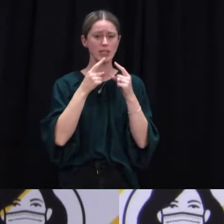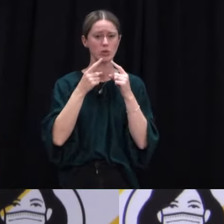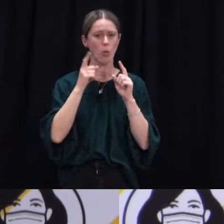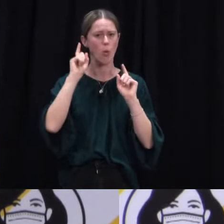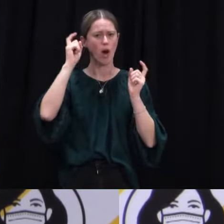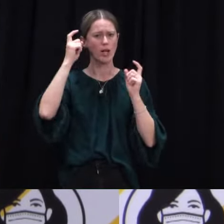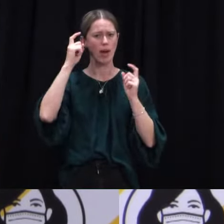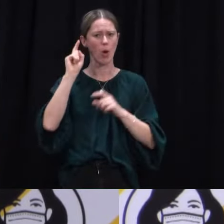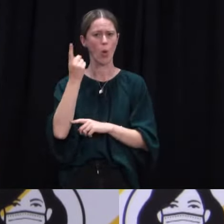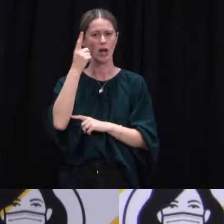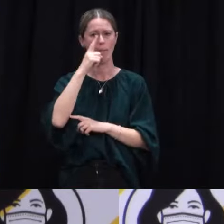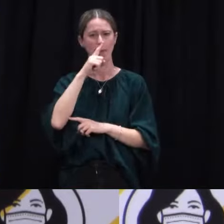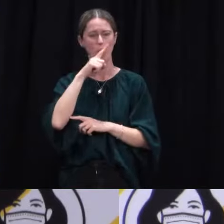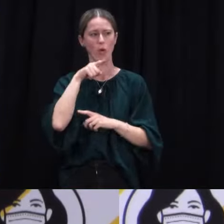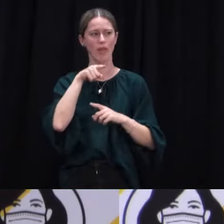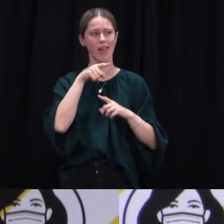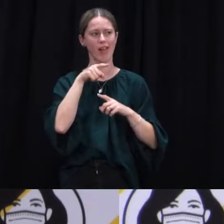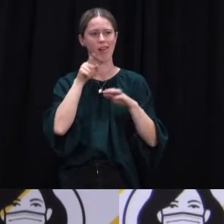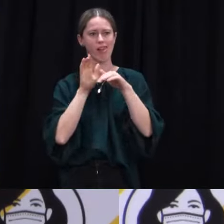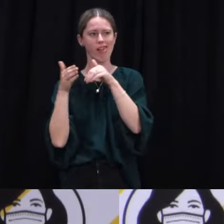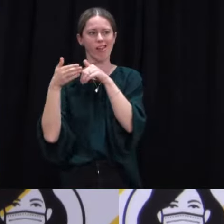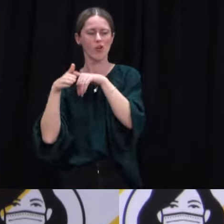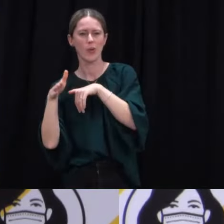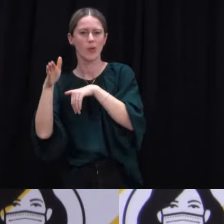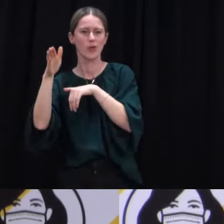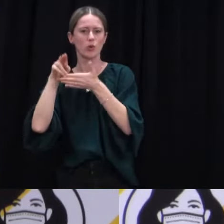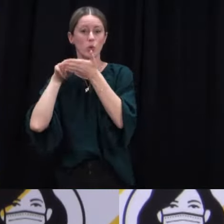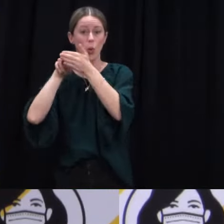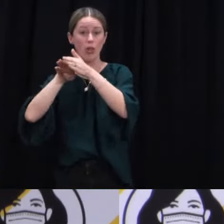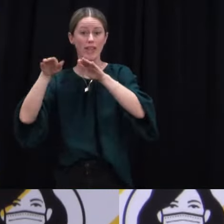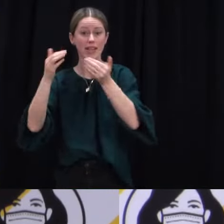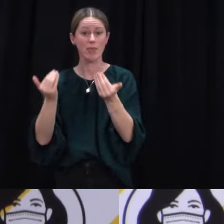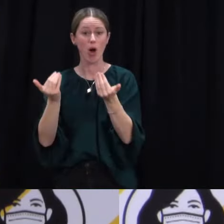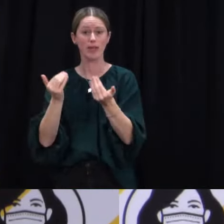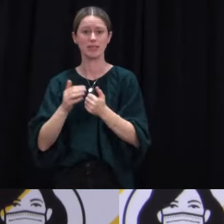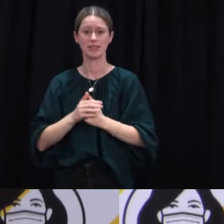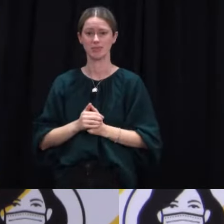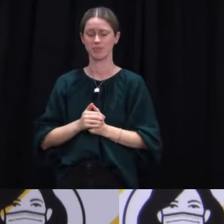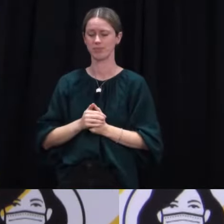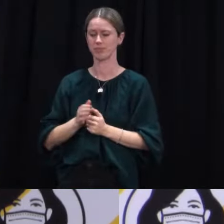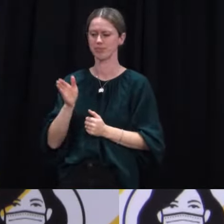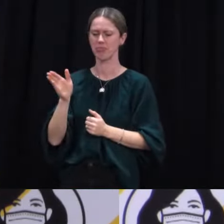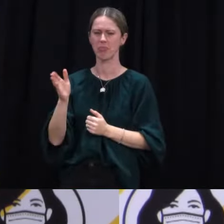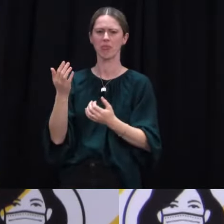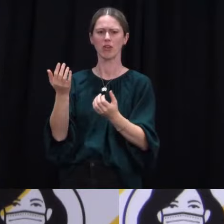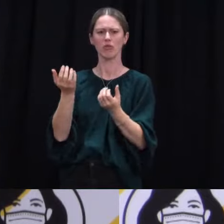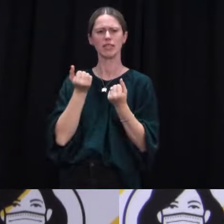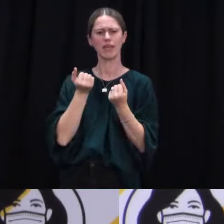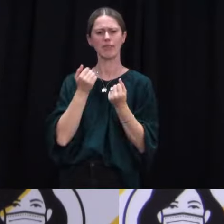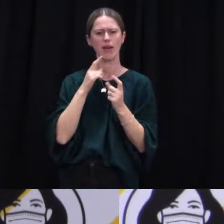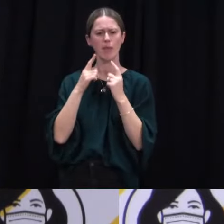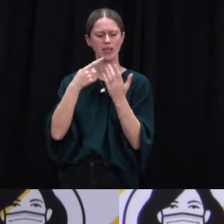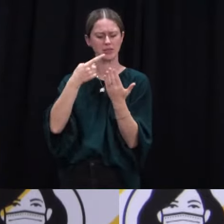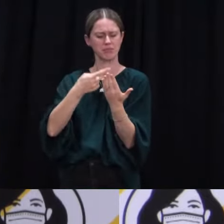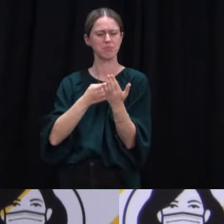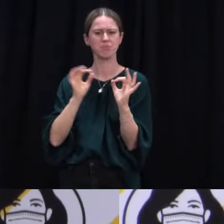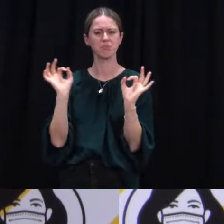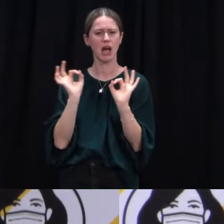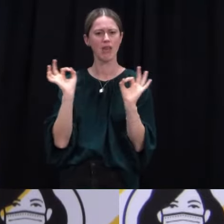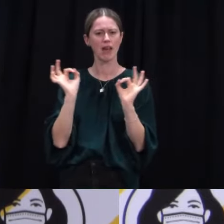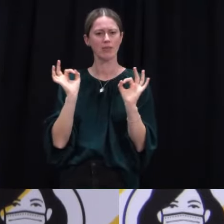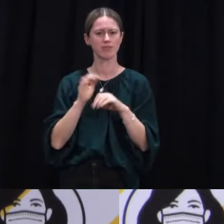about Aucklanders travelling up into Northland or around Northland at the moment? I haven't received any specific concerns about that.